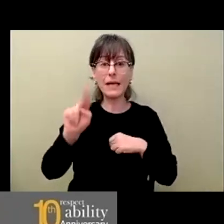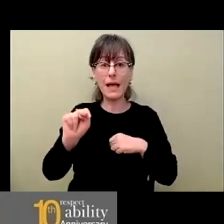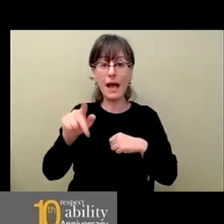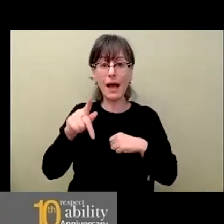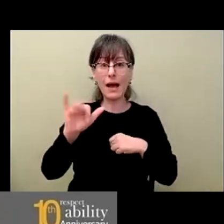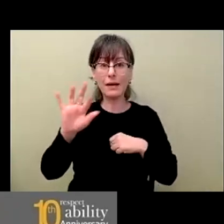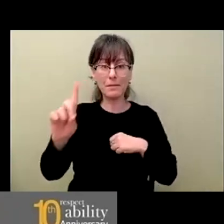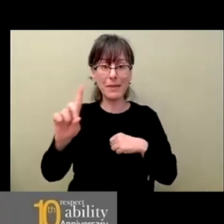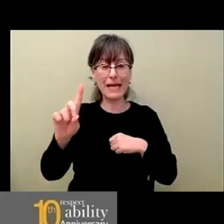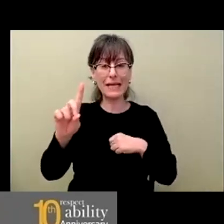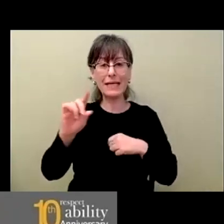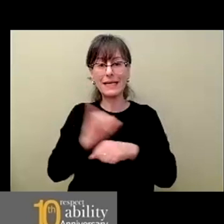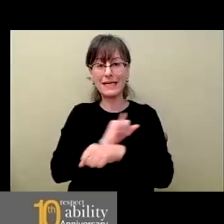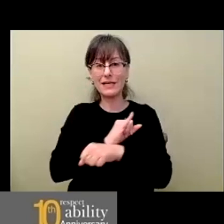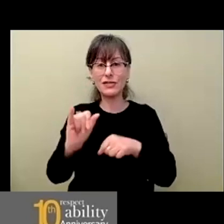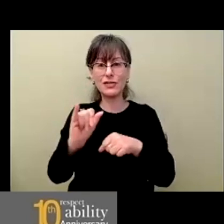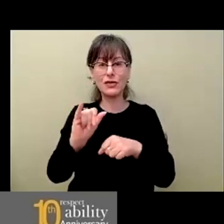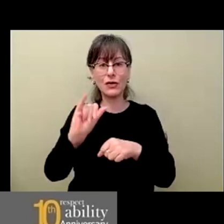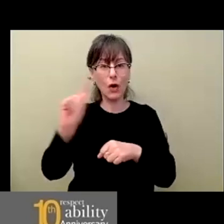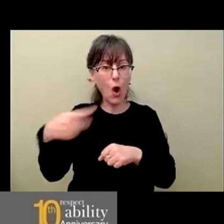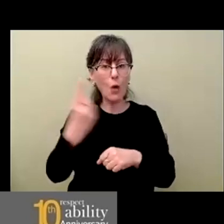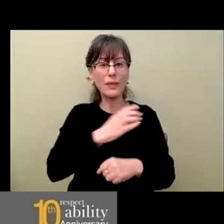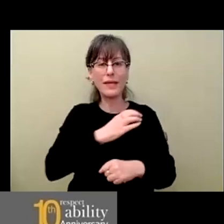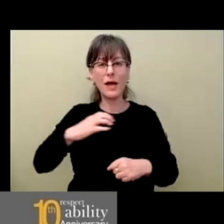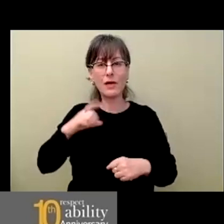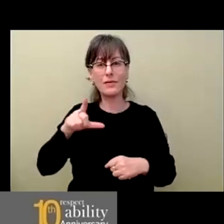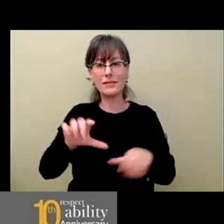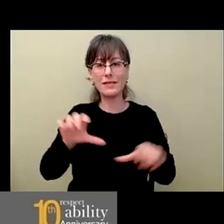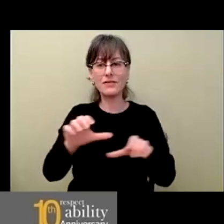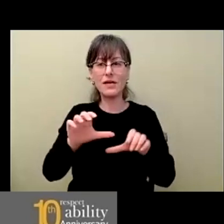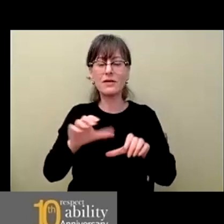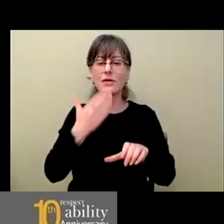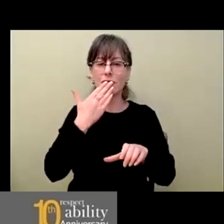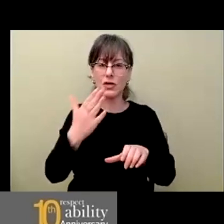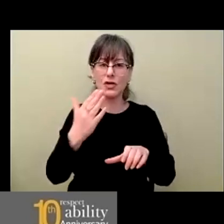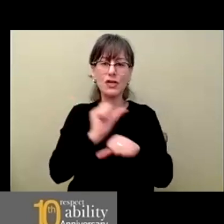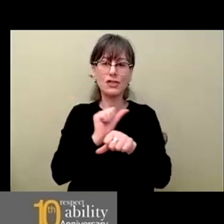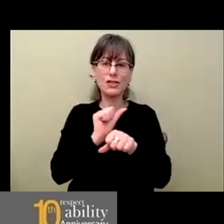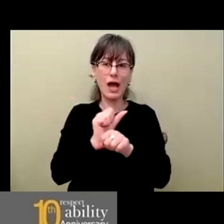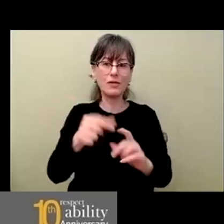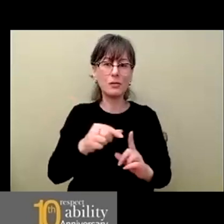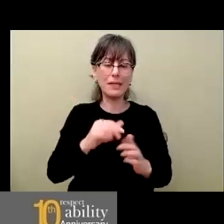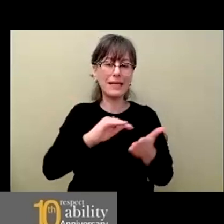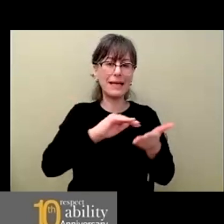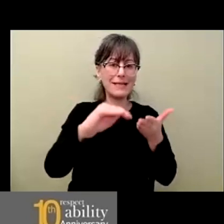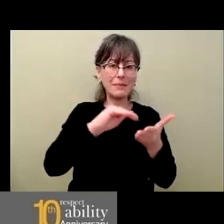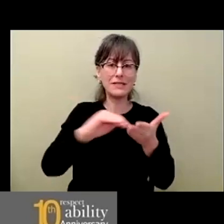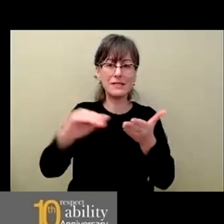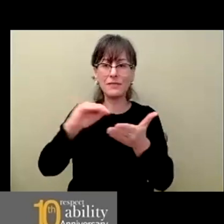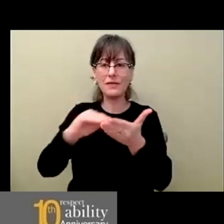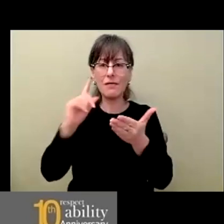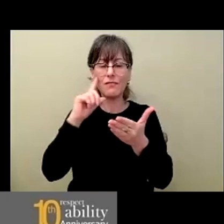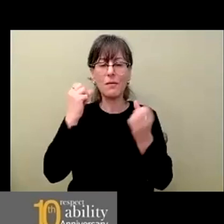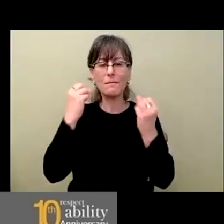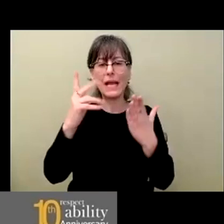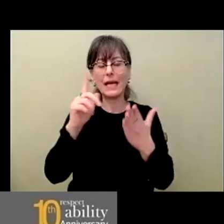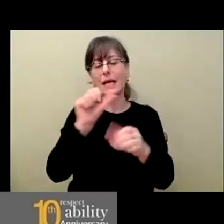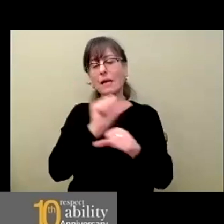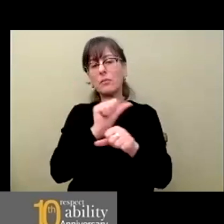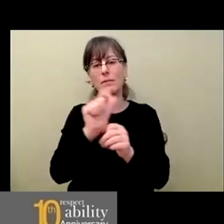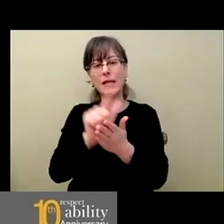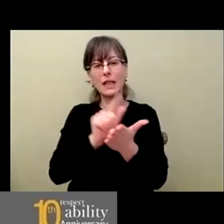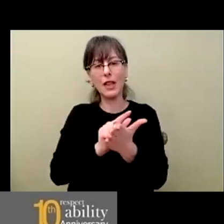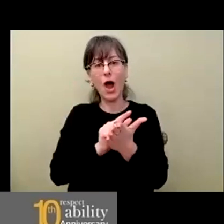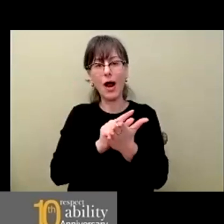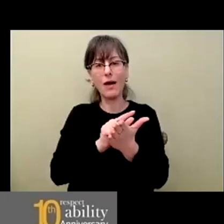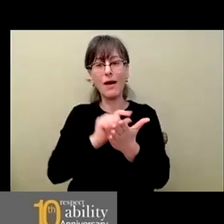except in Congress, because Congress, of course, has done a really beautiful job exempting themselves from employment law. Every time they pass something, they want everybody else to